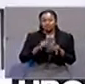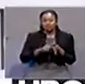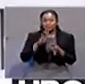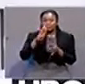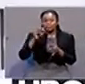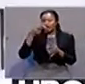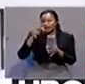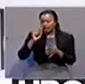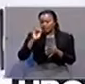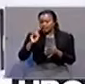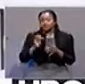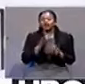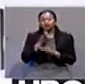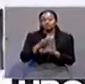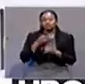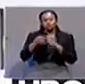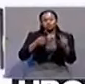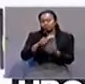backbenchers, then come this side.